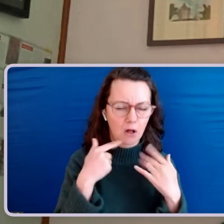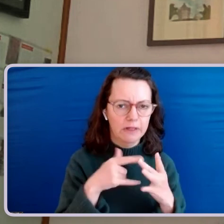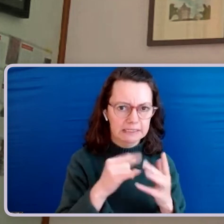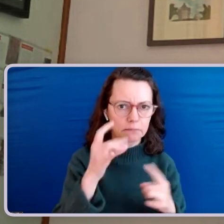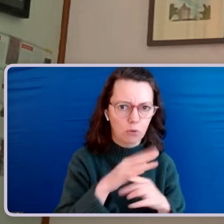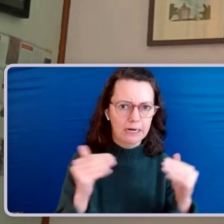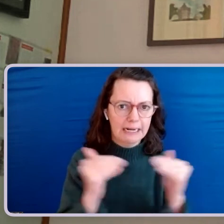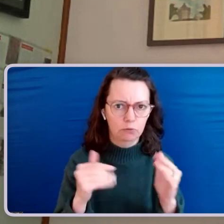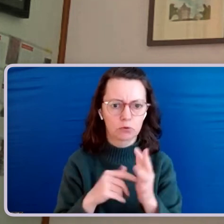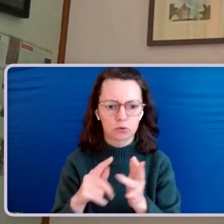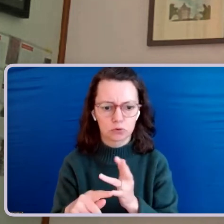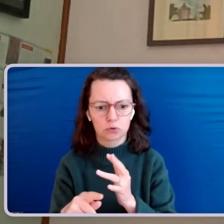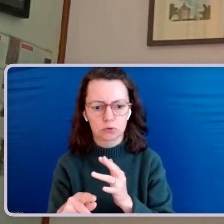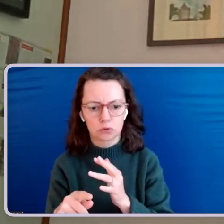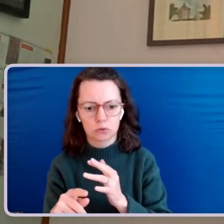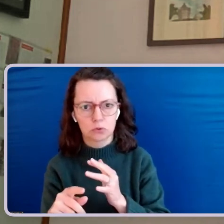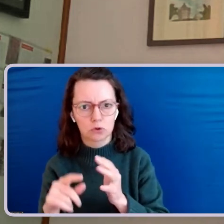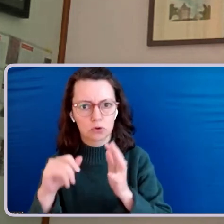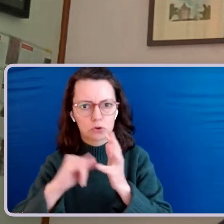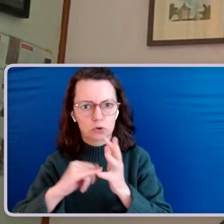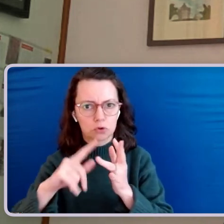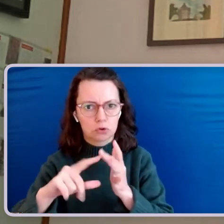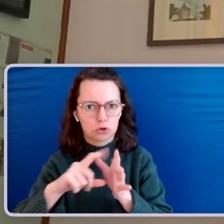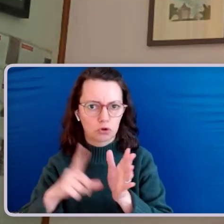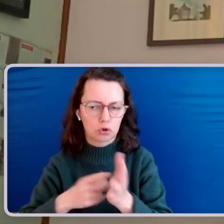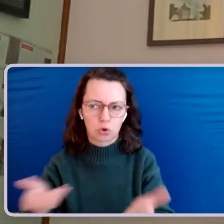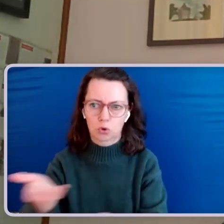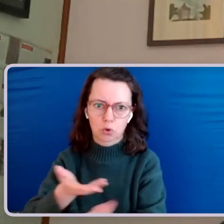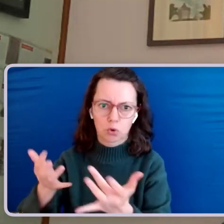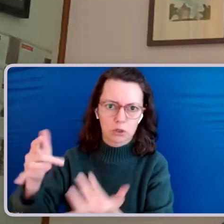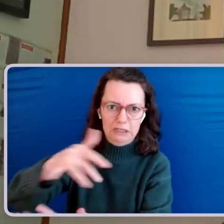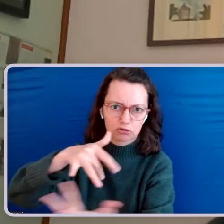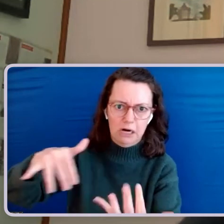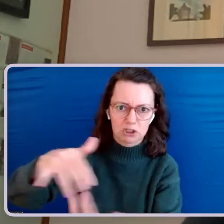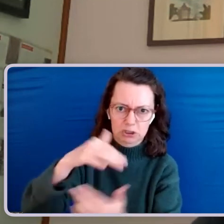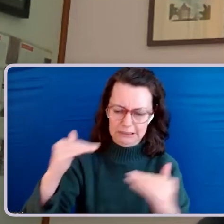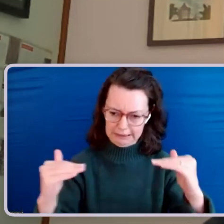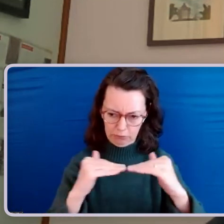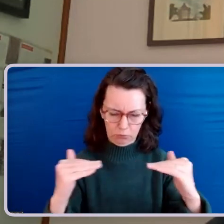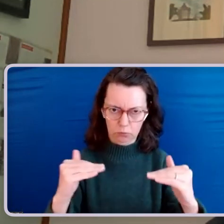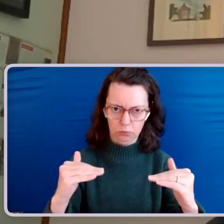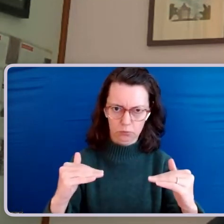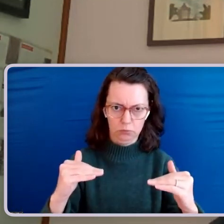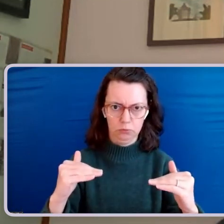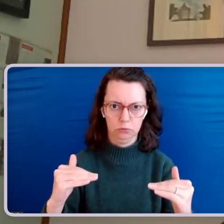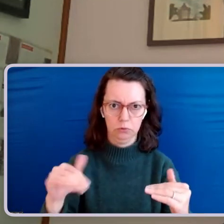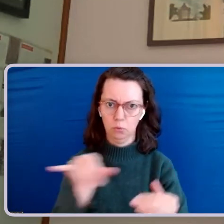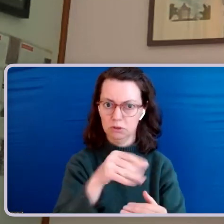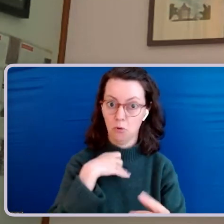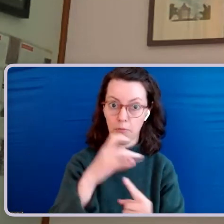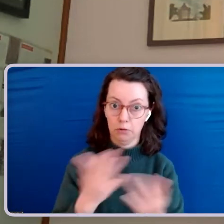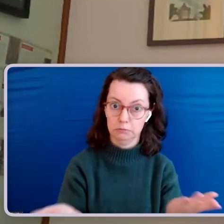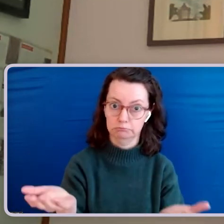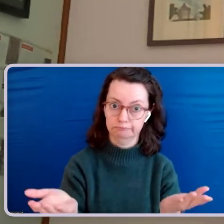does in terms of social interaction. So, what's more important, having